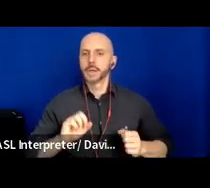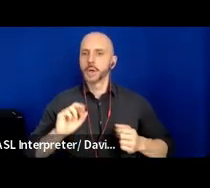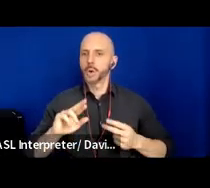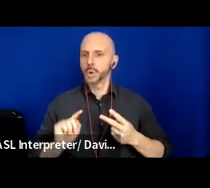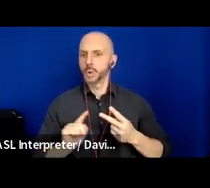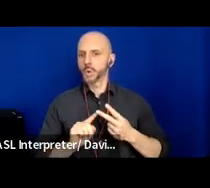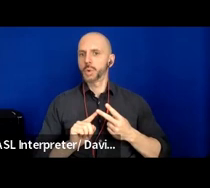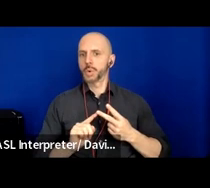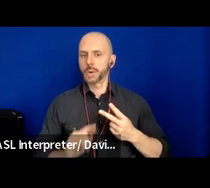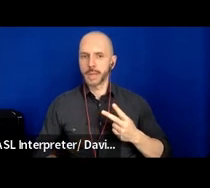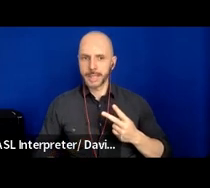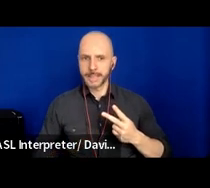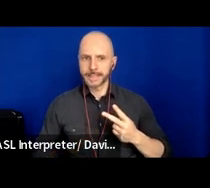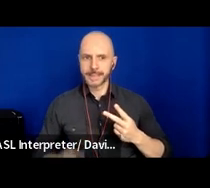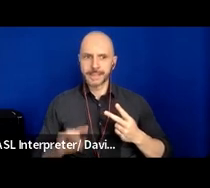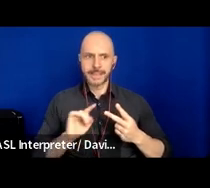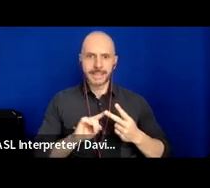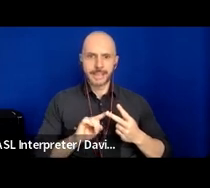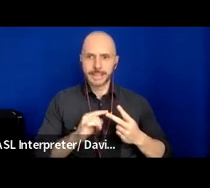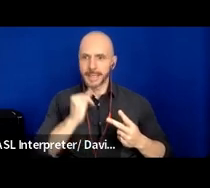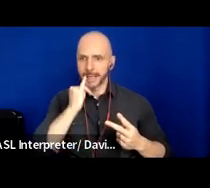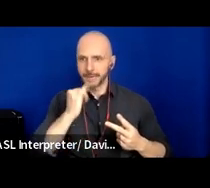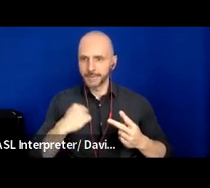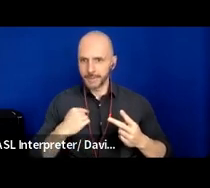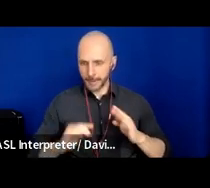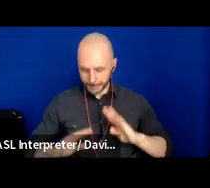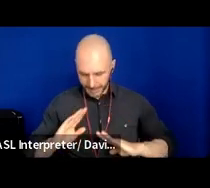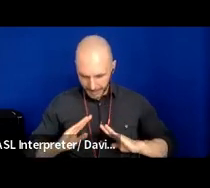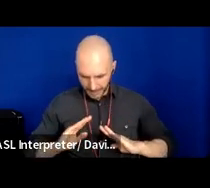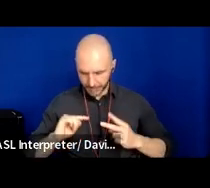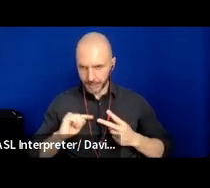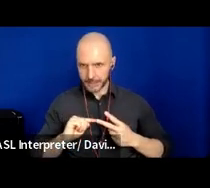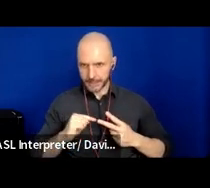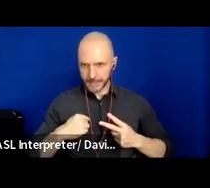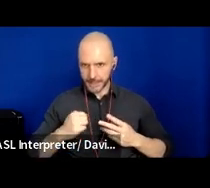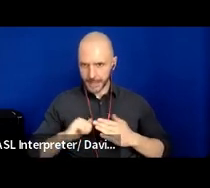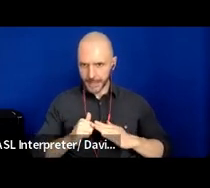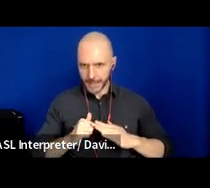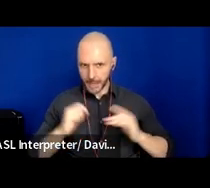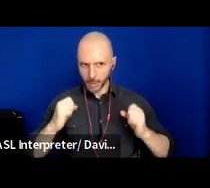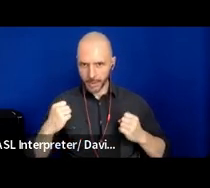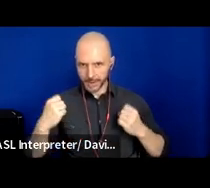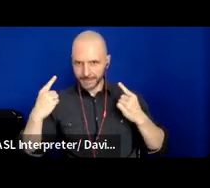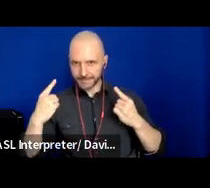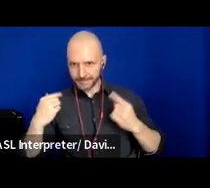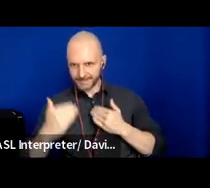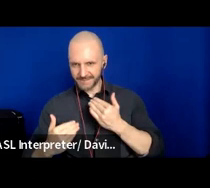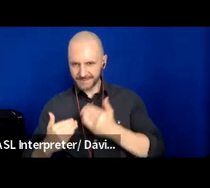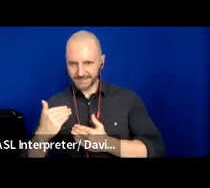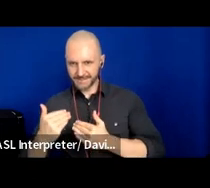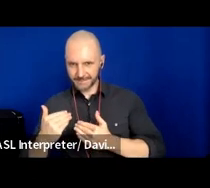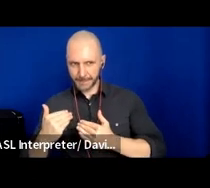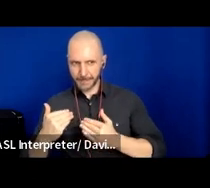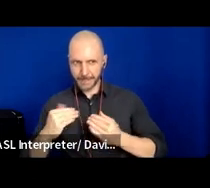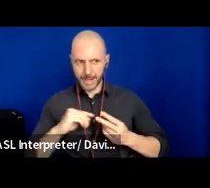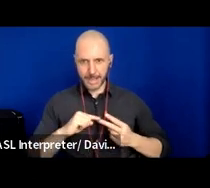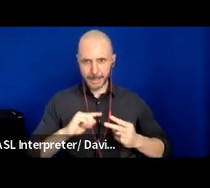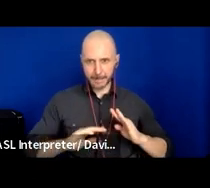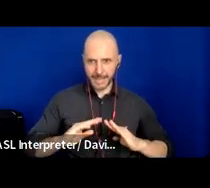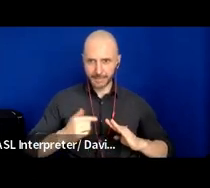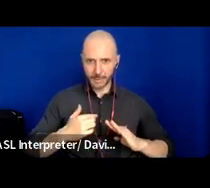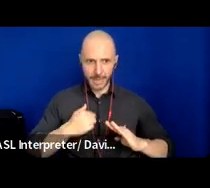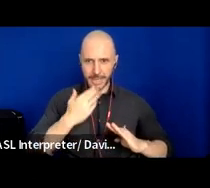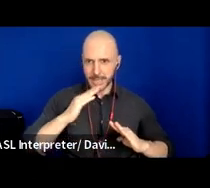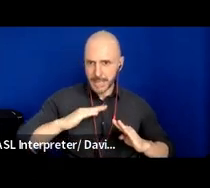advance their own understanding. Do you have any thoughts about strategies for communicating in these sometimes tense